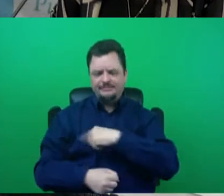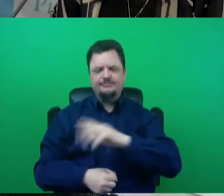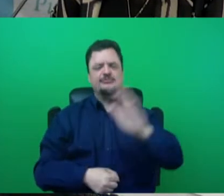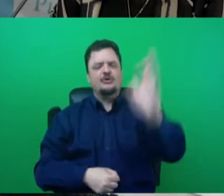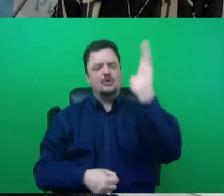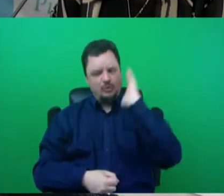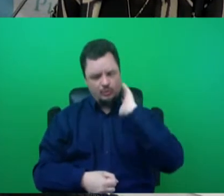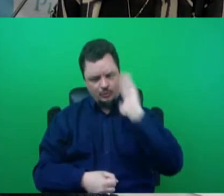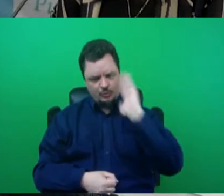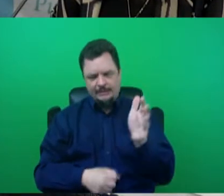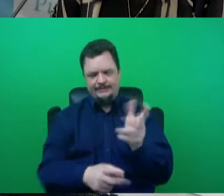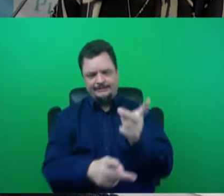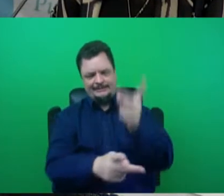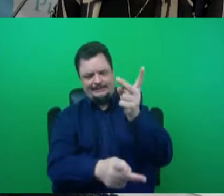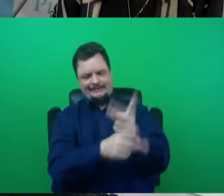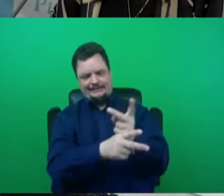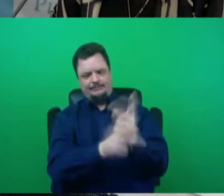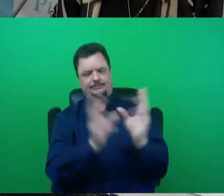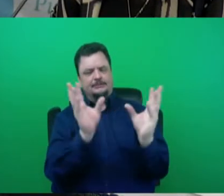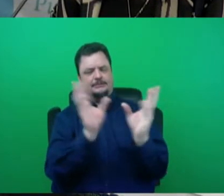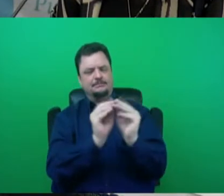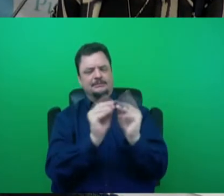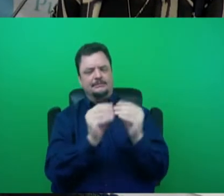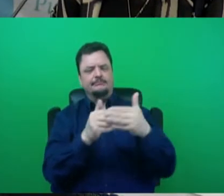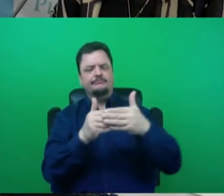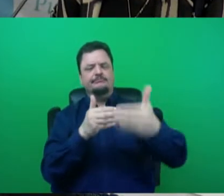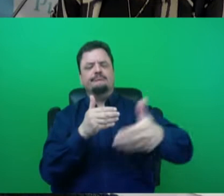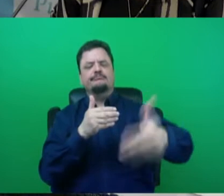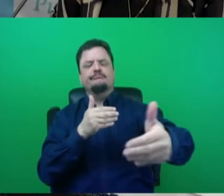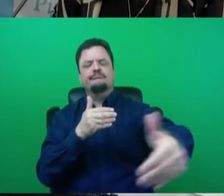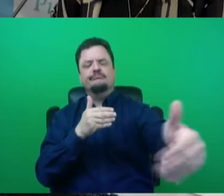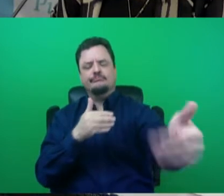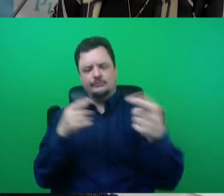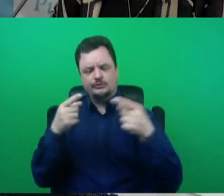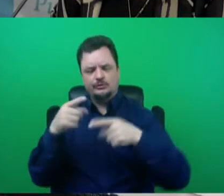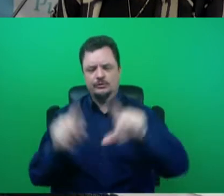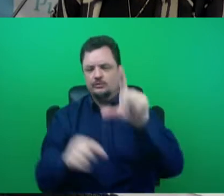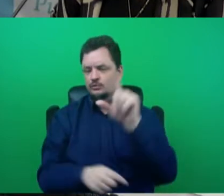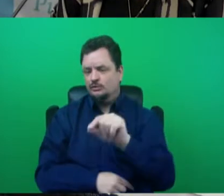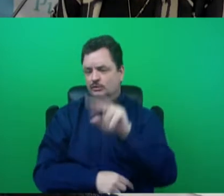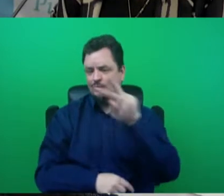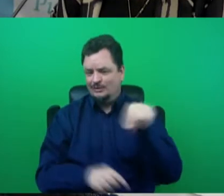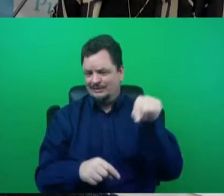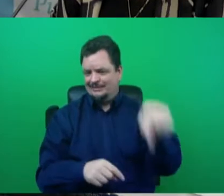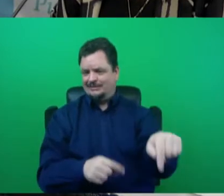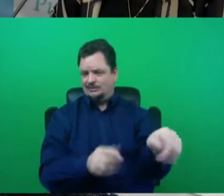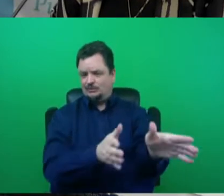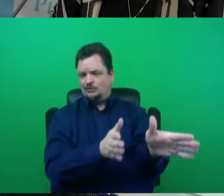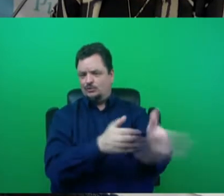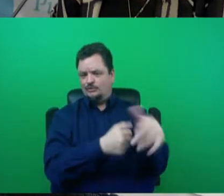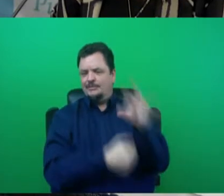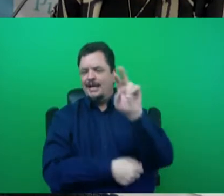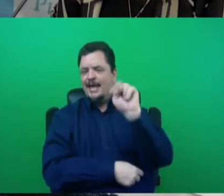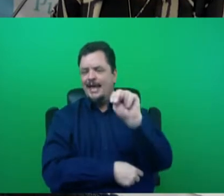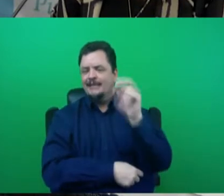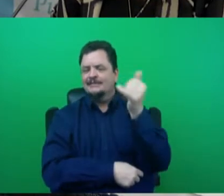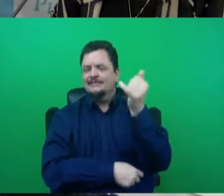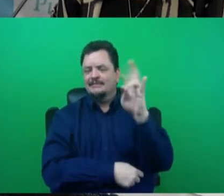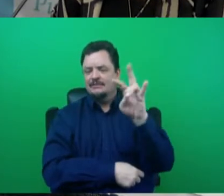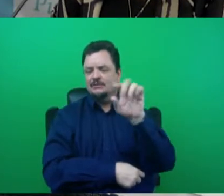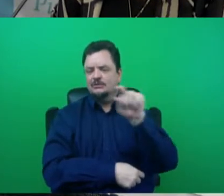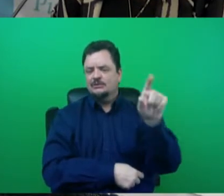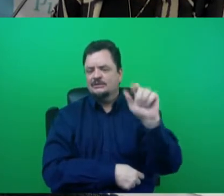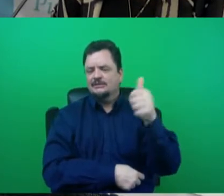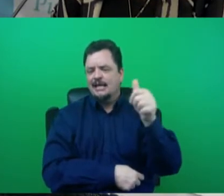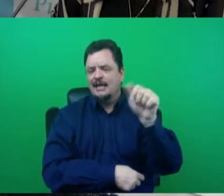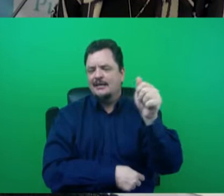meetings during the calendar year 2022 in rooms 1017 or 1019 on the first floor of